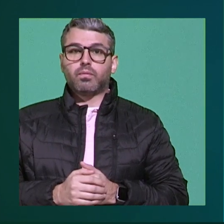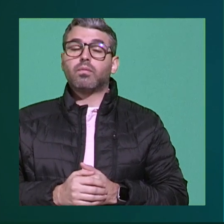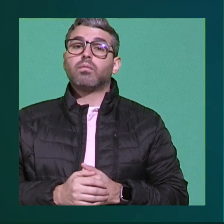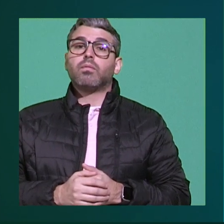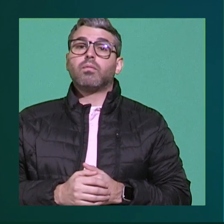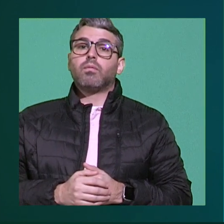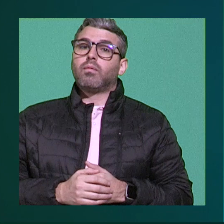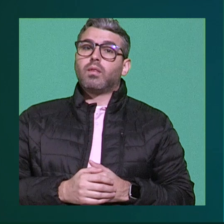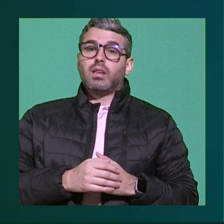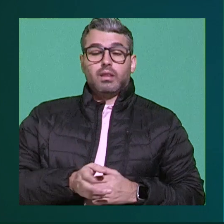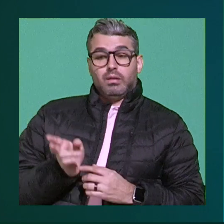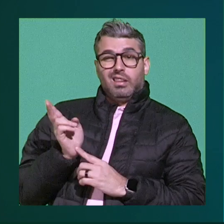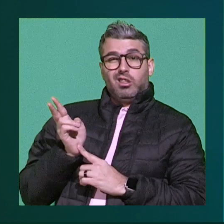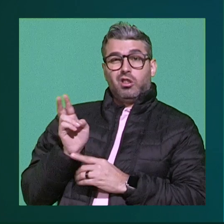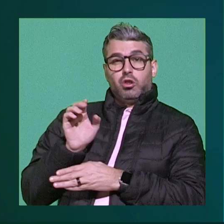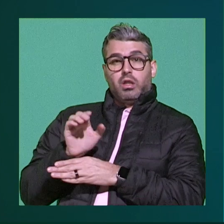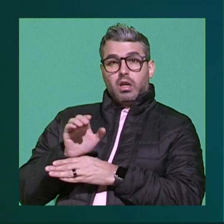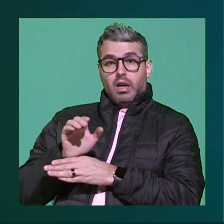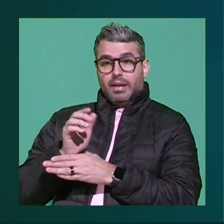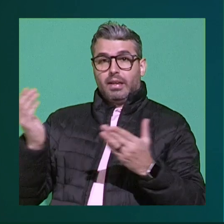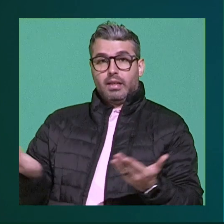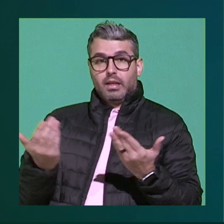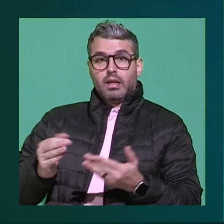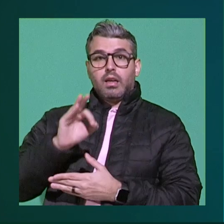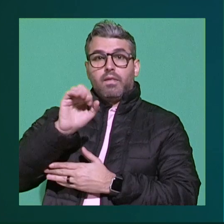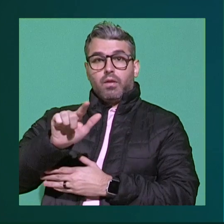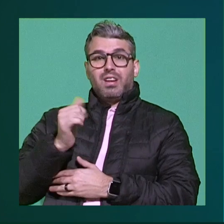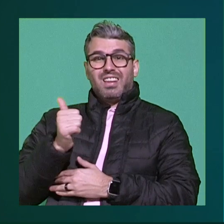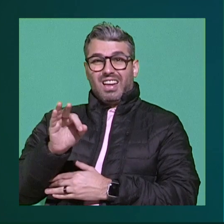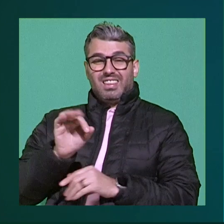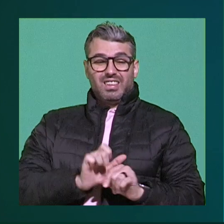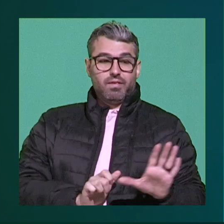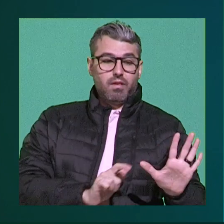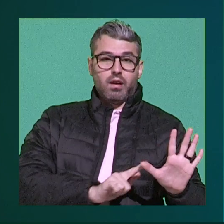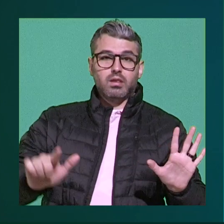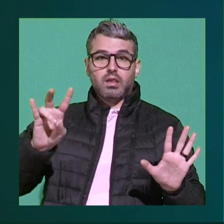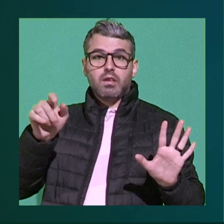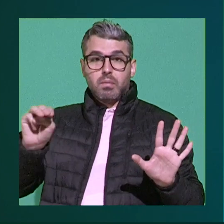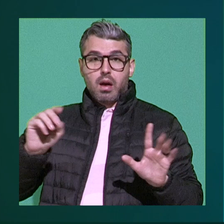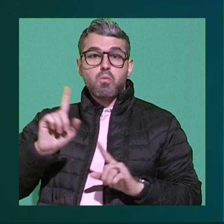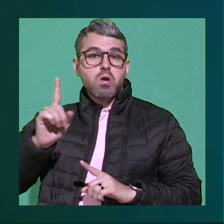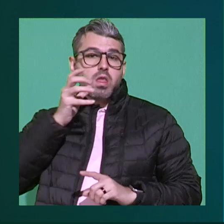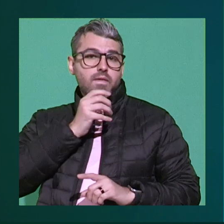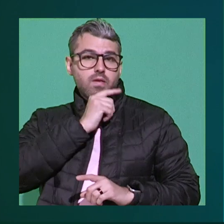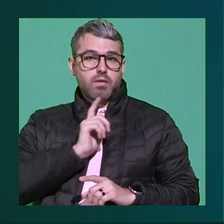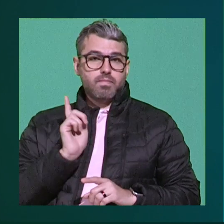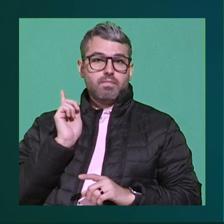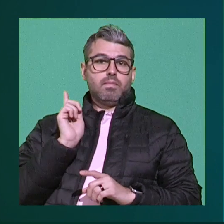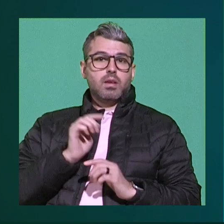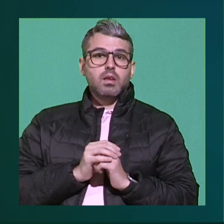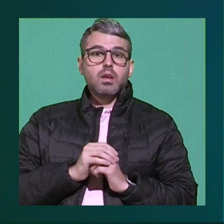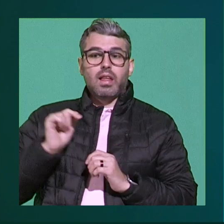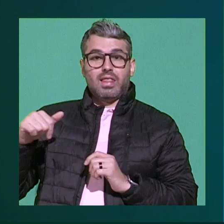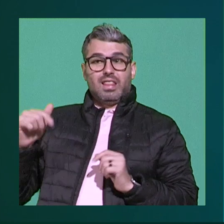Finally, History Night on the Trail is coming February 19th from 5 to 7 p.m. at the MT Cafeteria. The theme for this